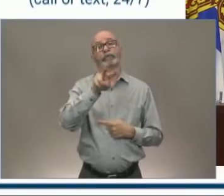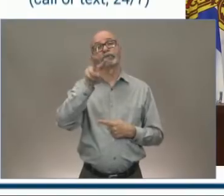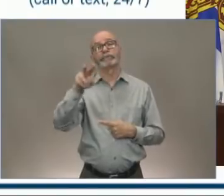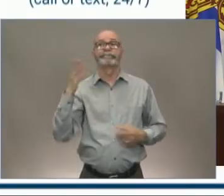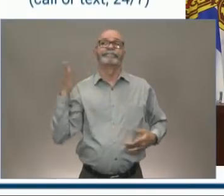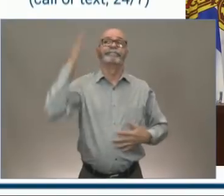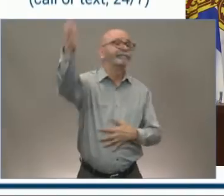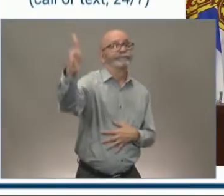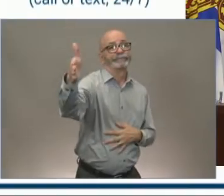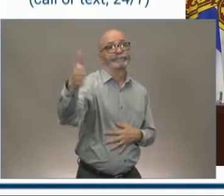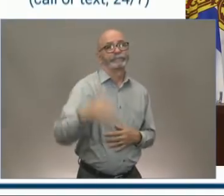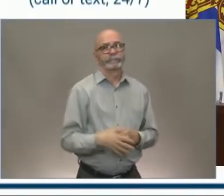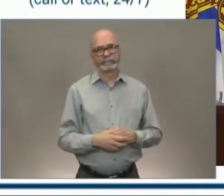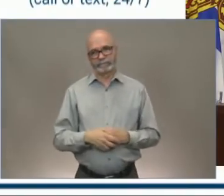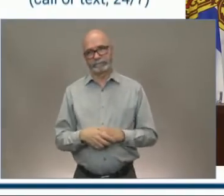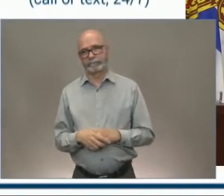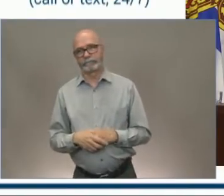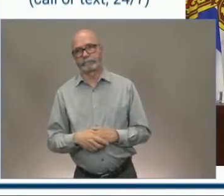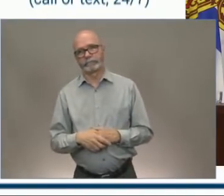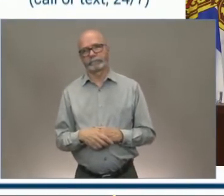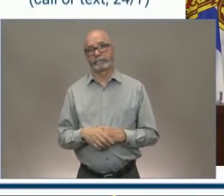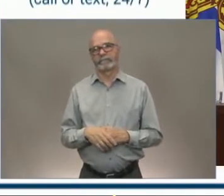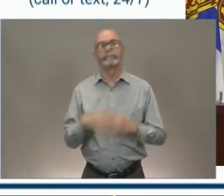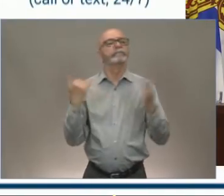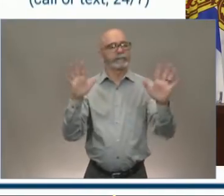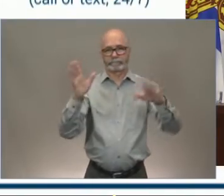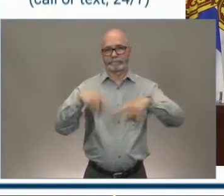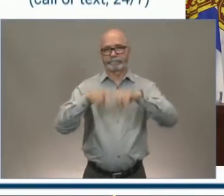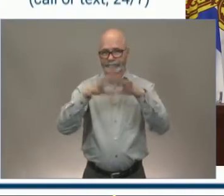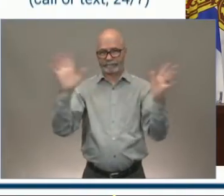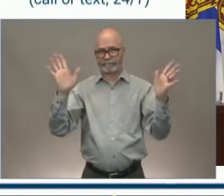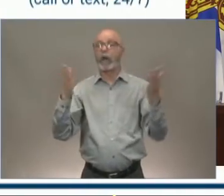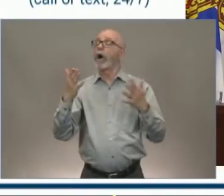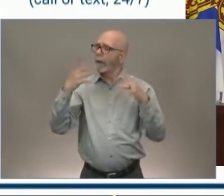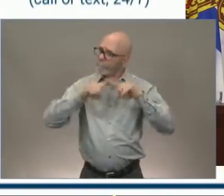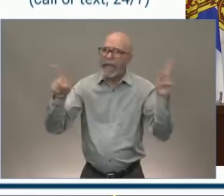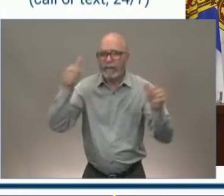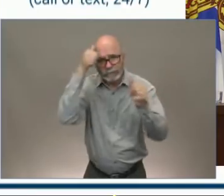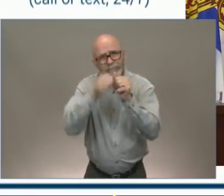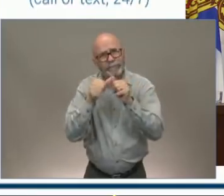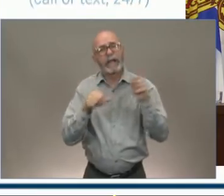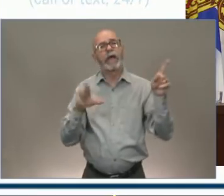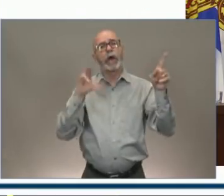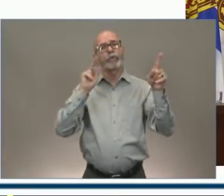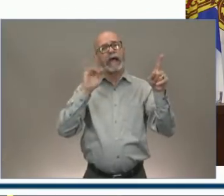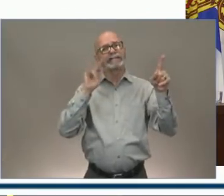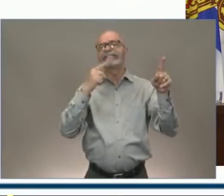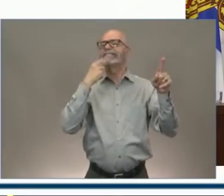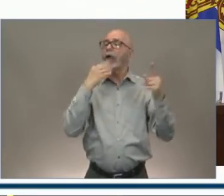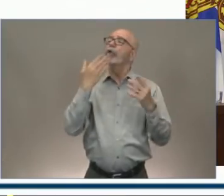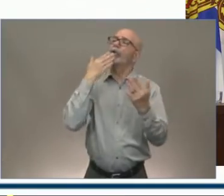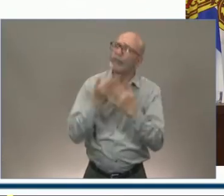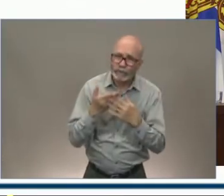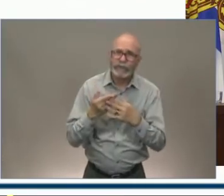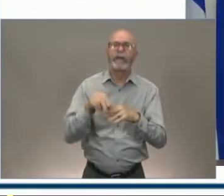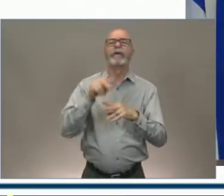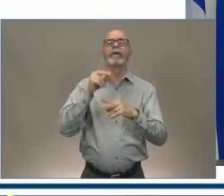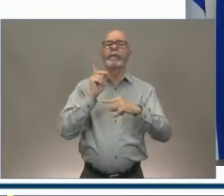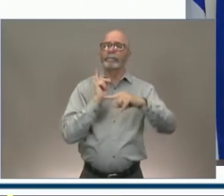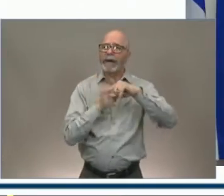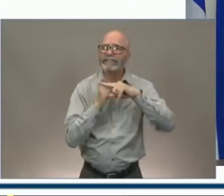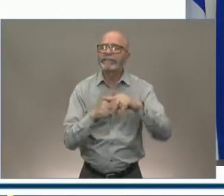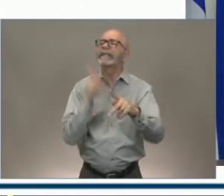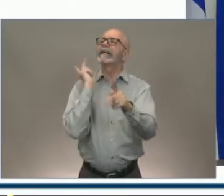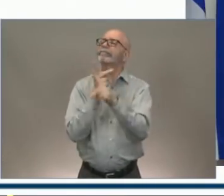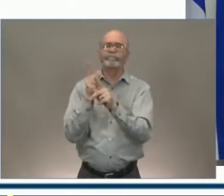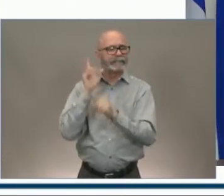you. So good news today in terms of our case counts. Nova Scotians are responding to our calls for testing, and let's keep it up. In terms